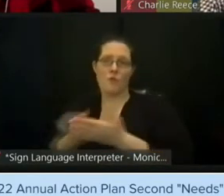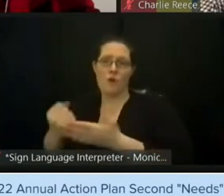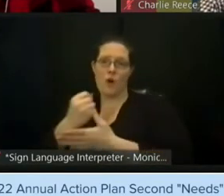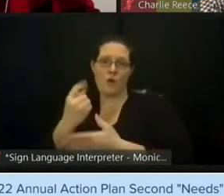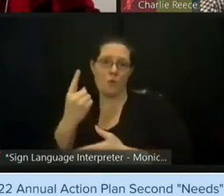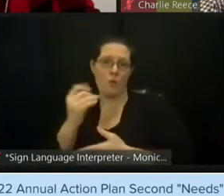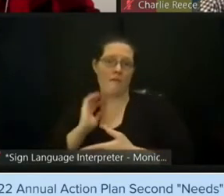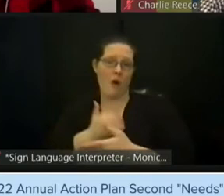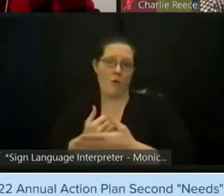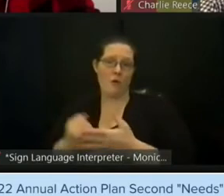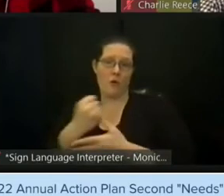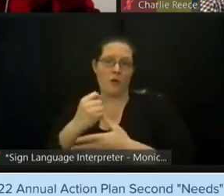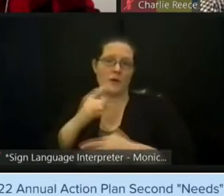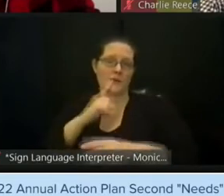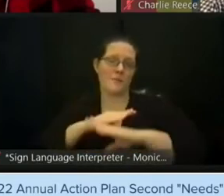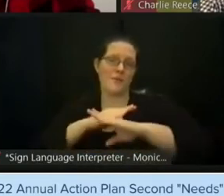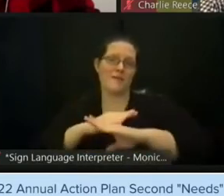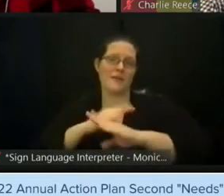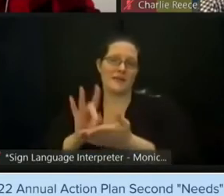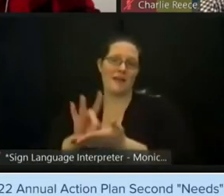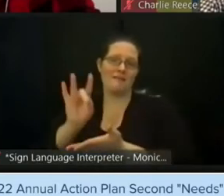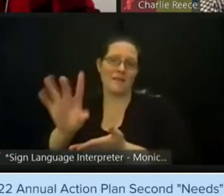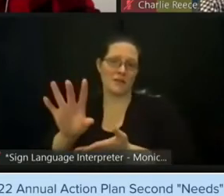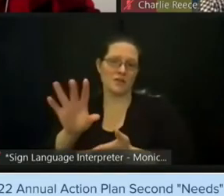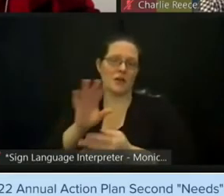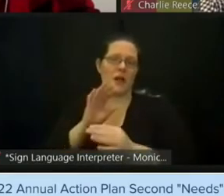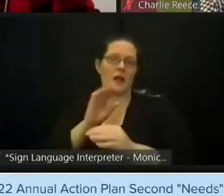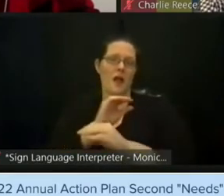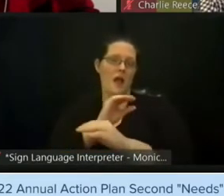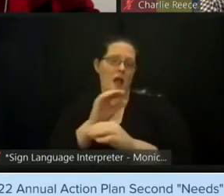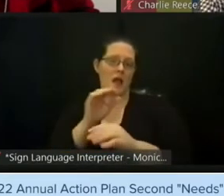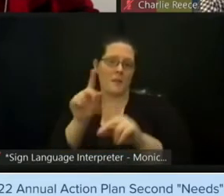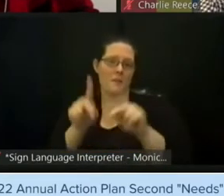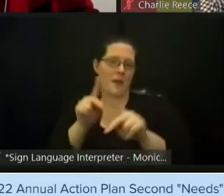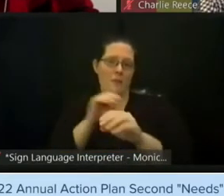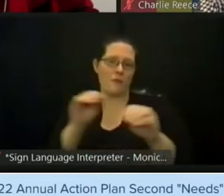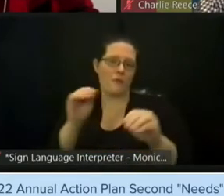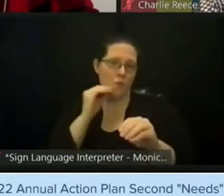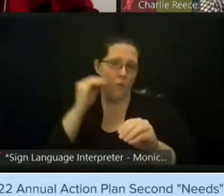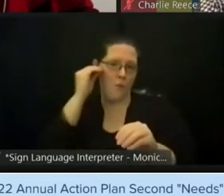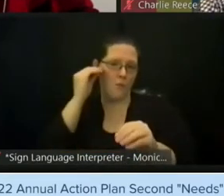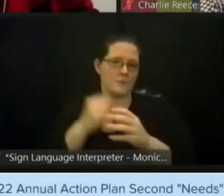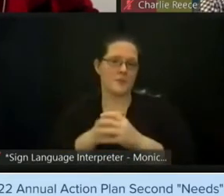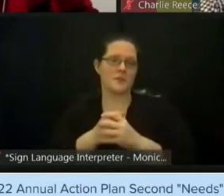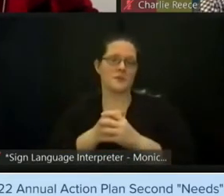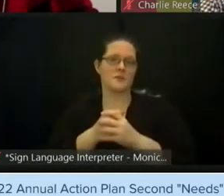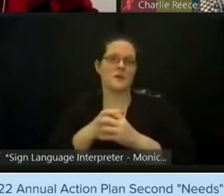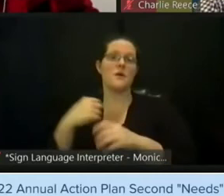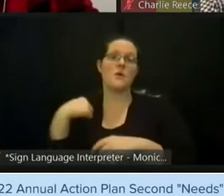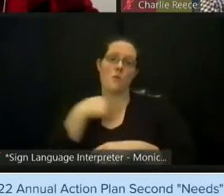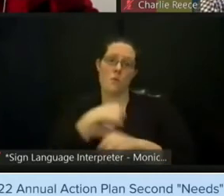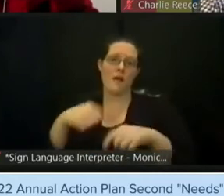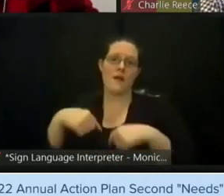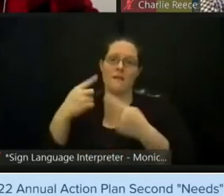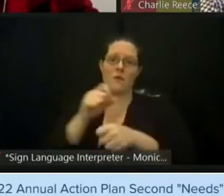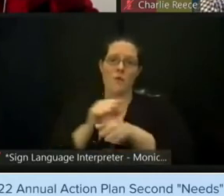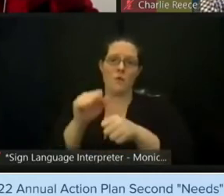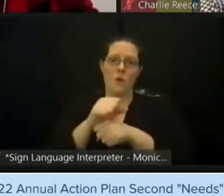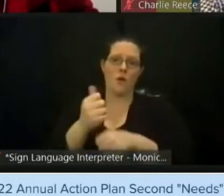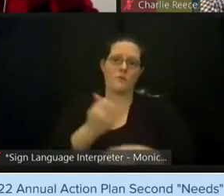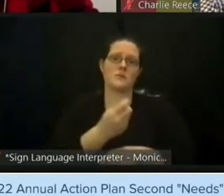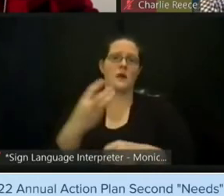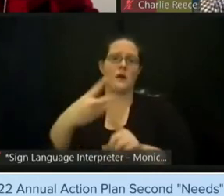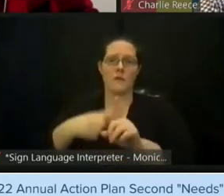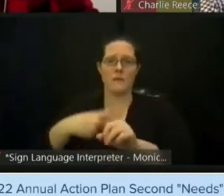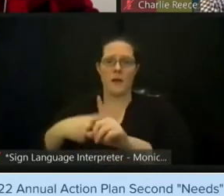is preventing eviction and homelessness. We worked for months with Chief District